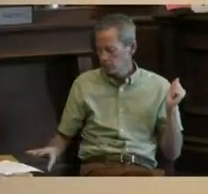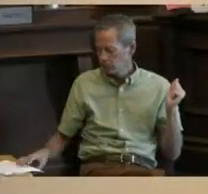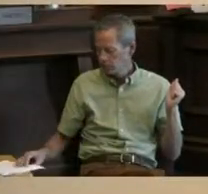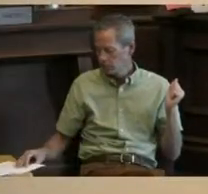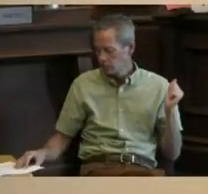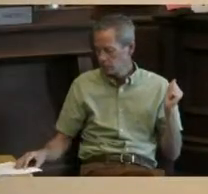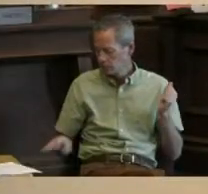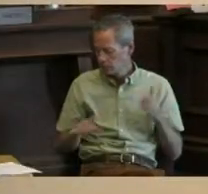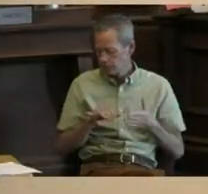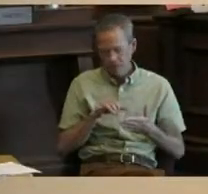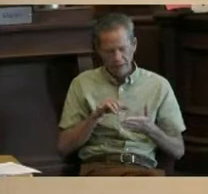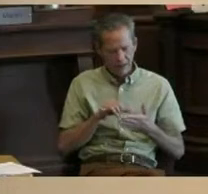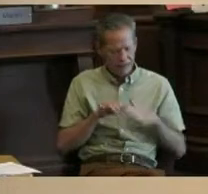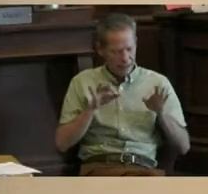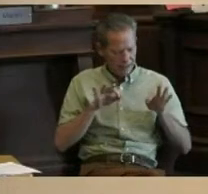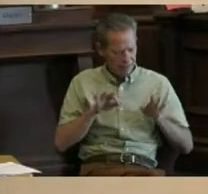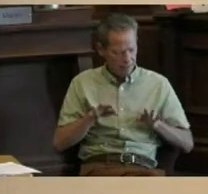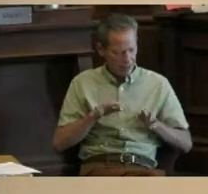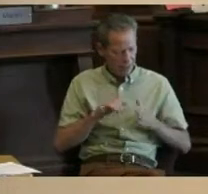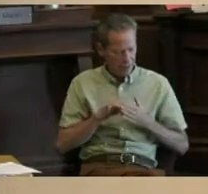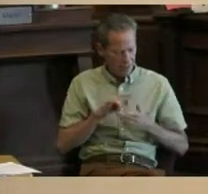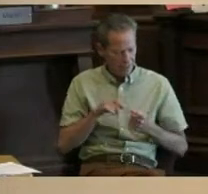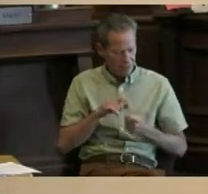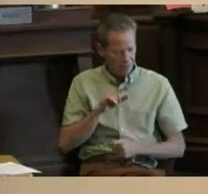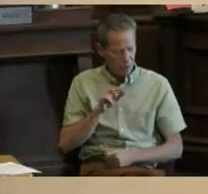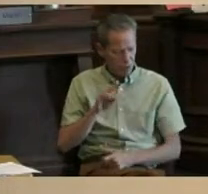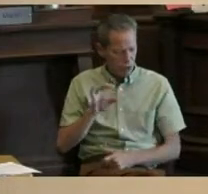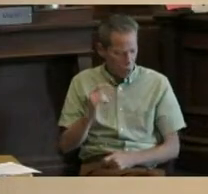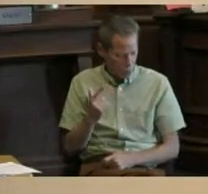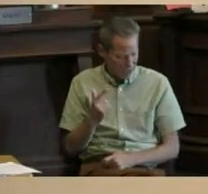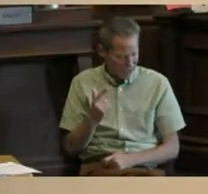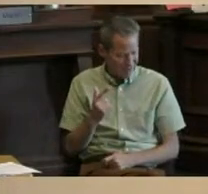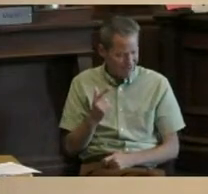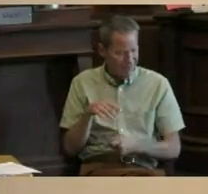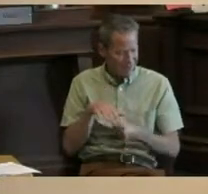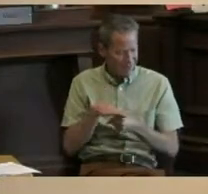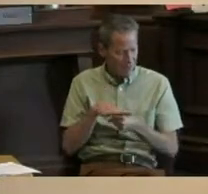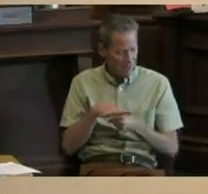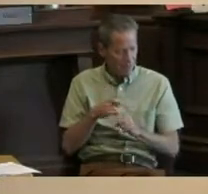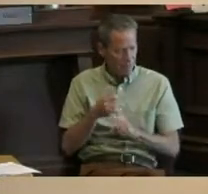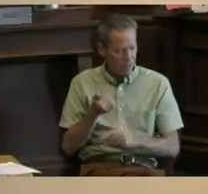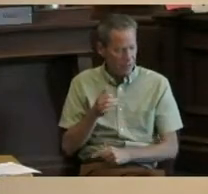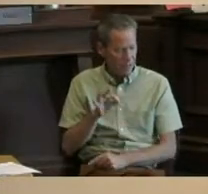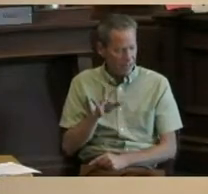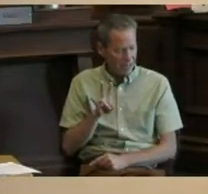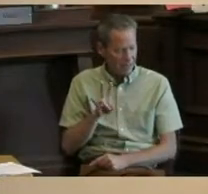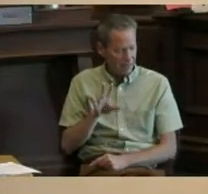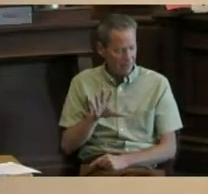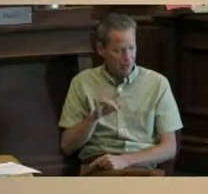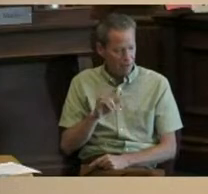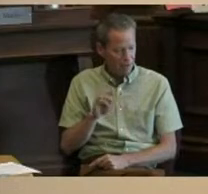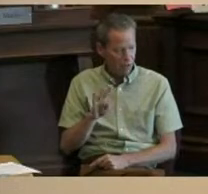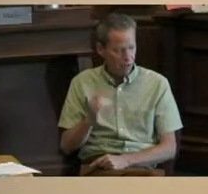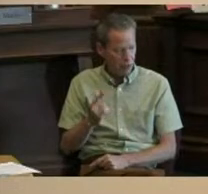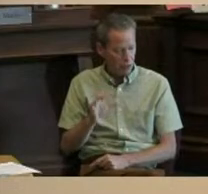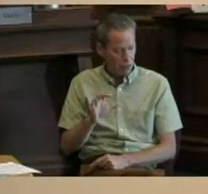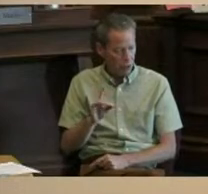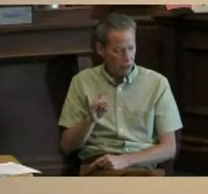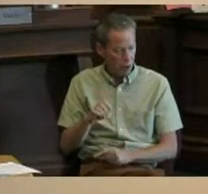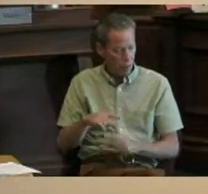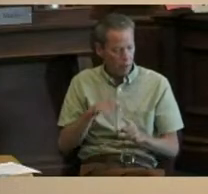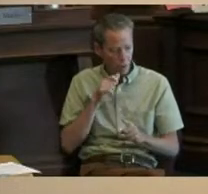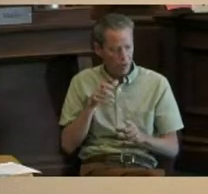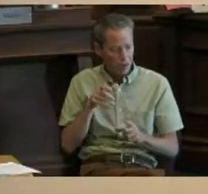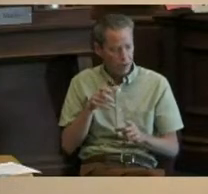This talks about how this particular zoning district is from the 1975 zoning code, but was not carried over to